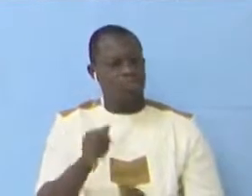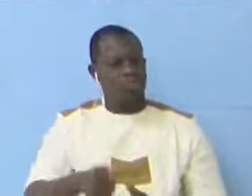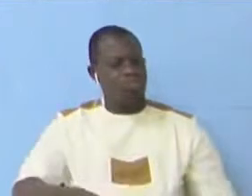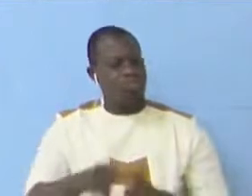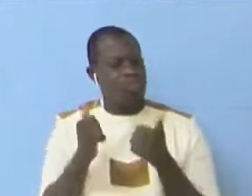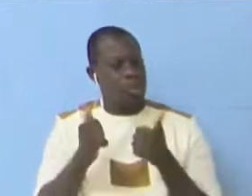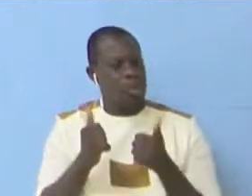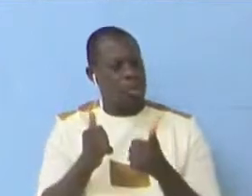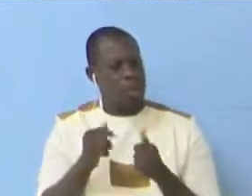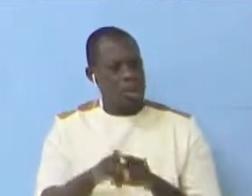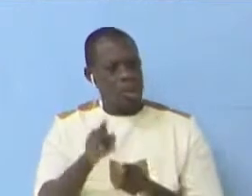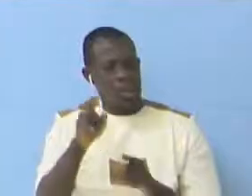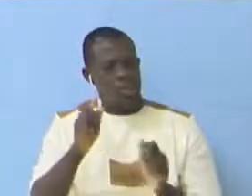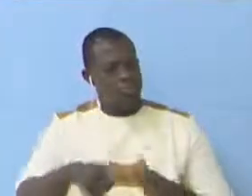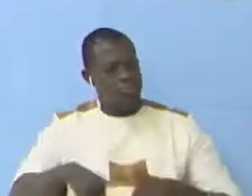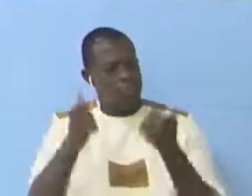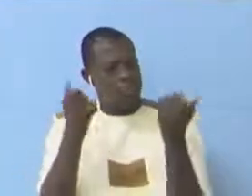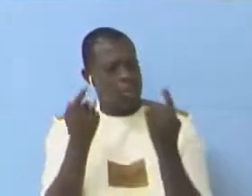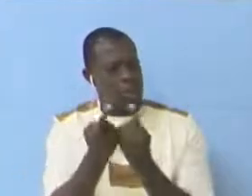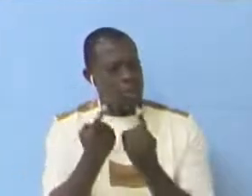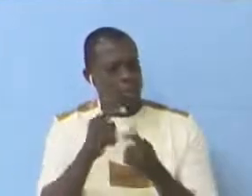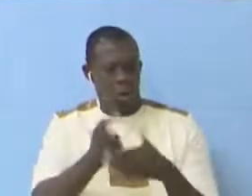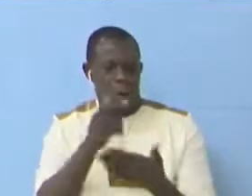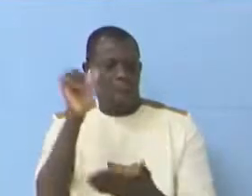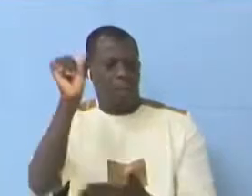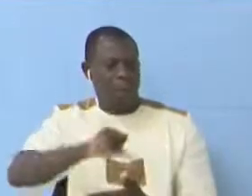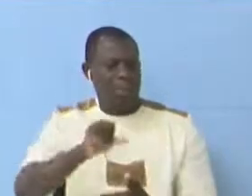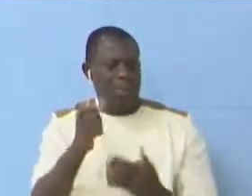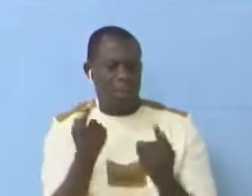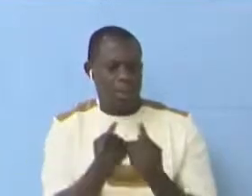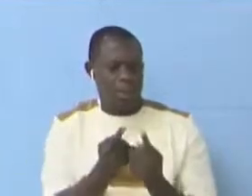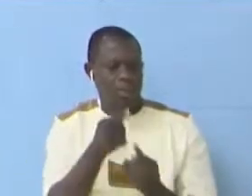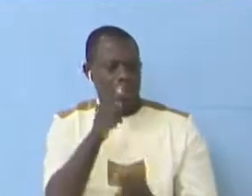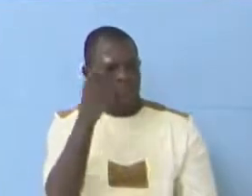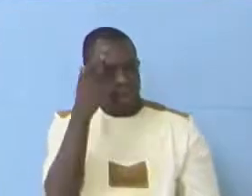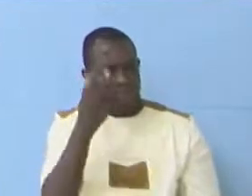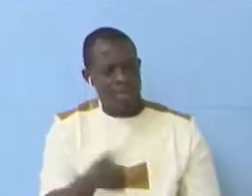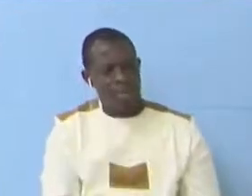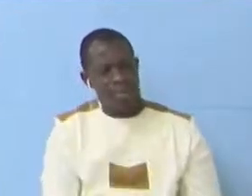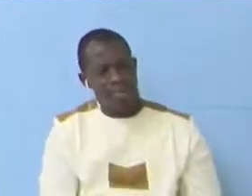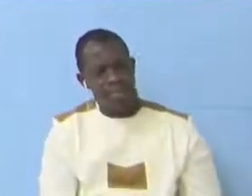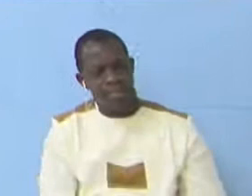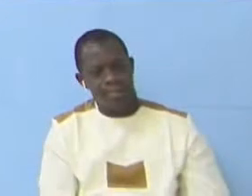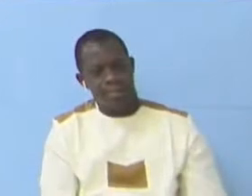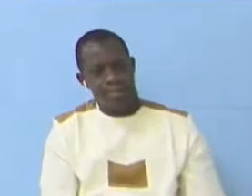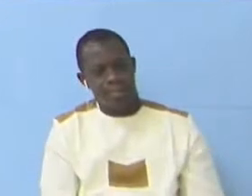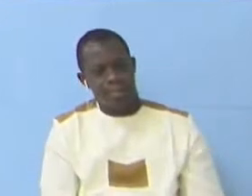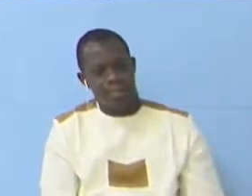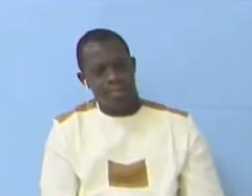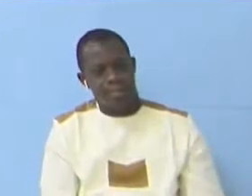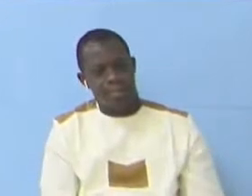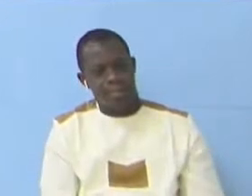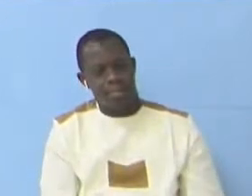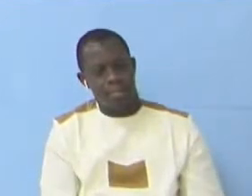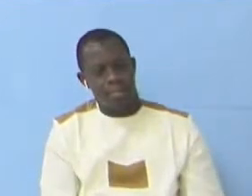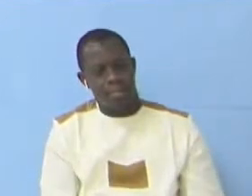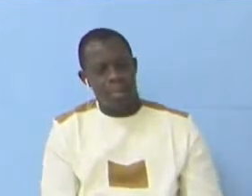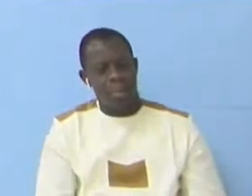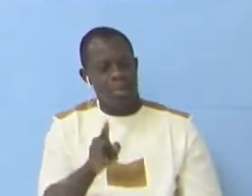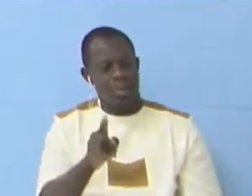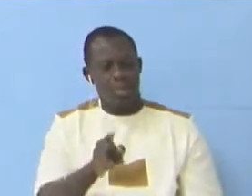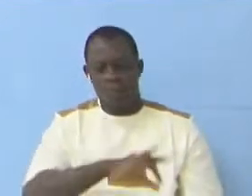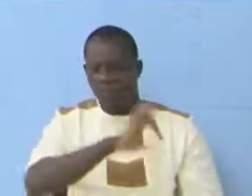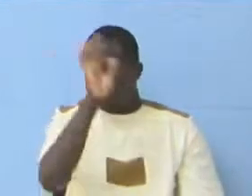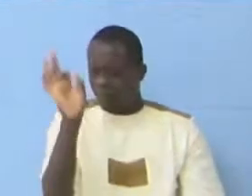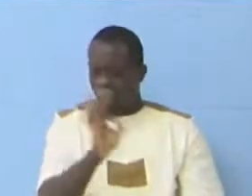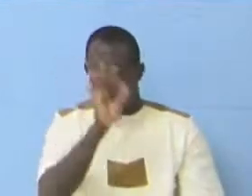Was that a good thing or was it a bad thing? Ndax loolu nag yoon bu baax la wala baaxut. It was actually a very bad thing, I